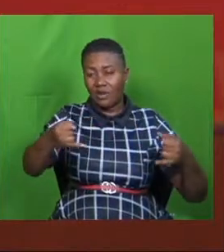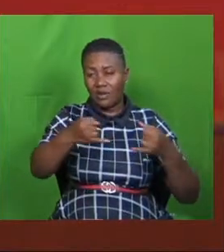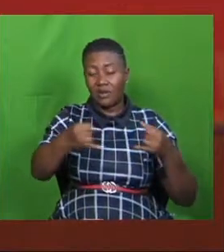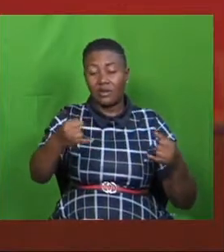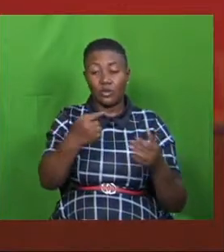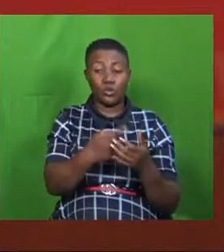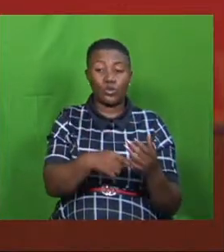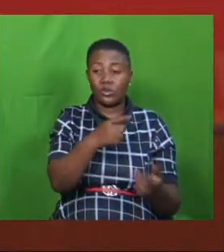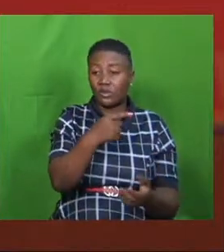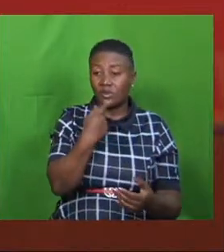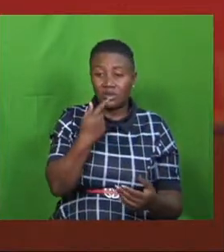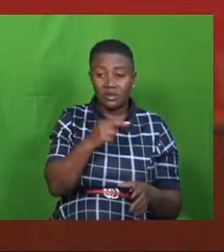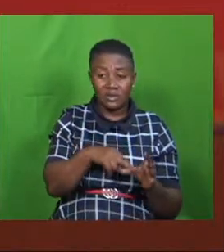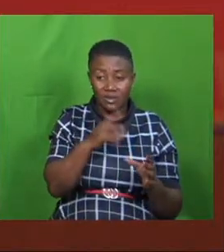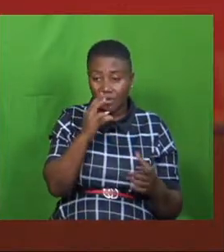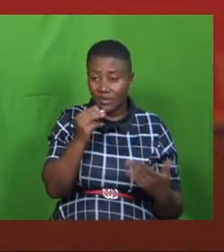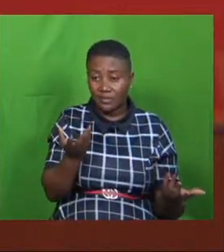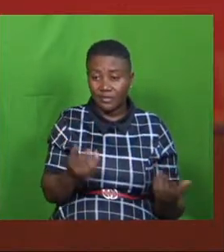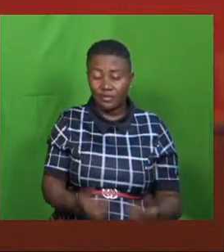that?